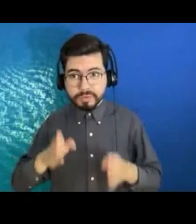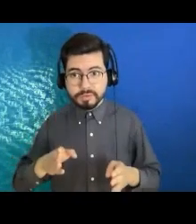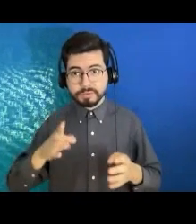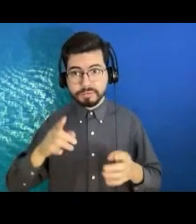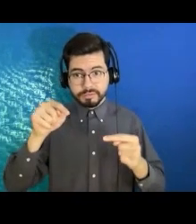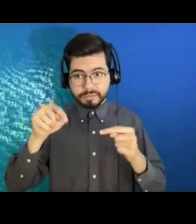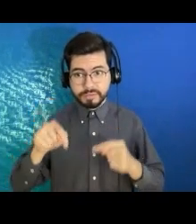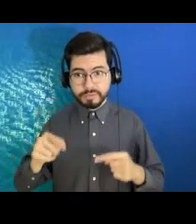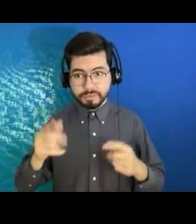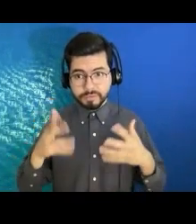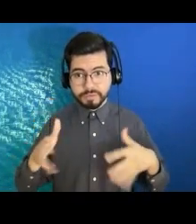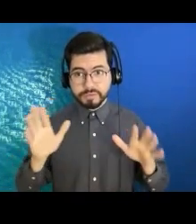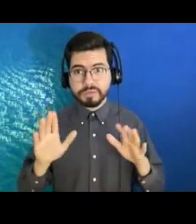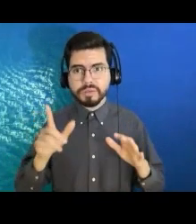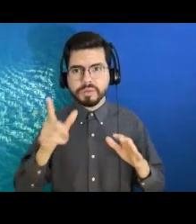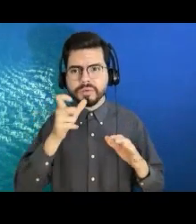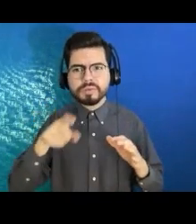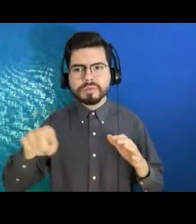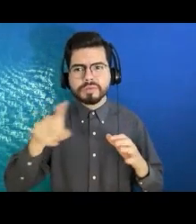Okay. How many first time?